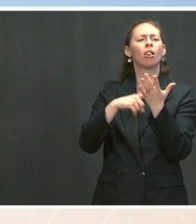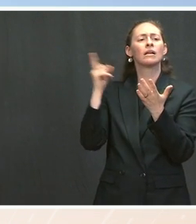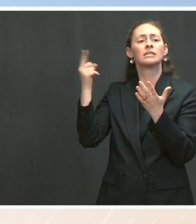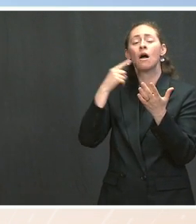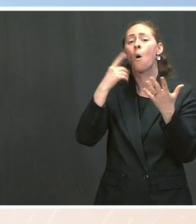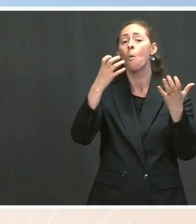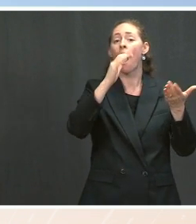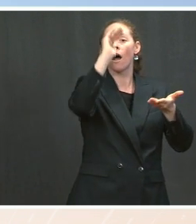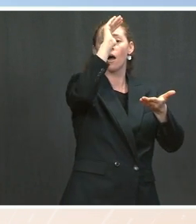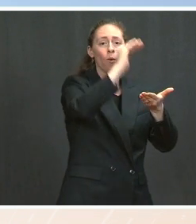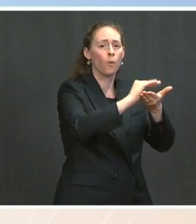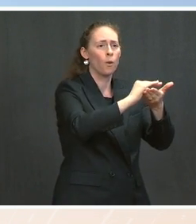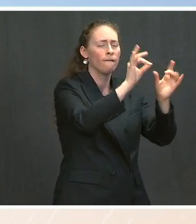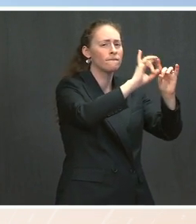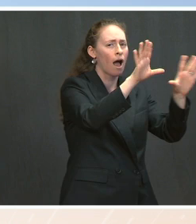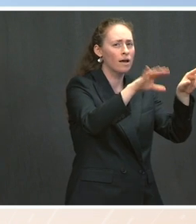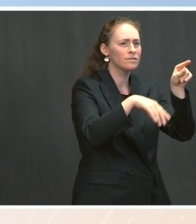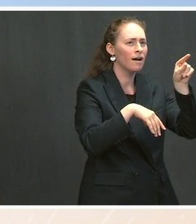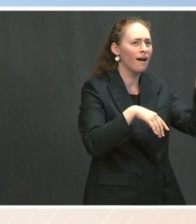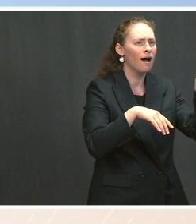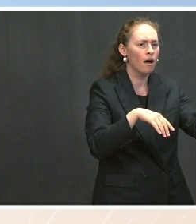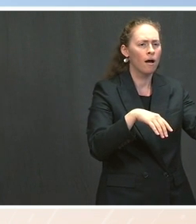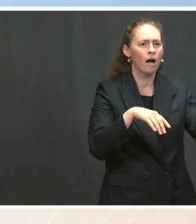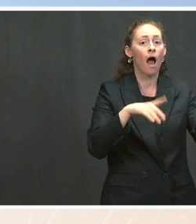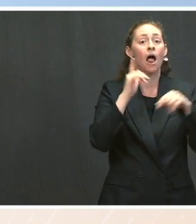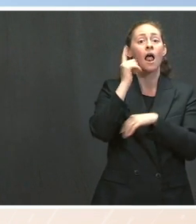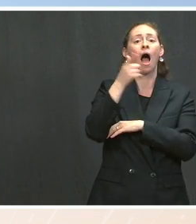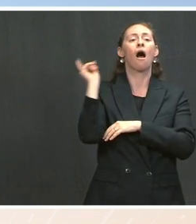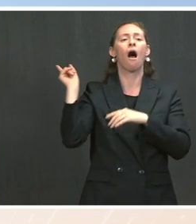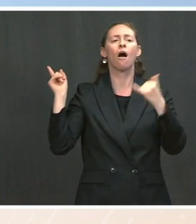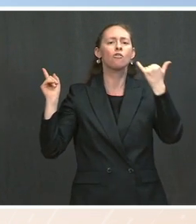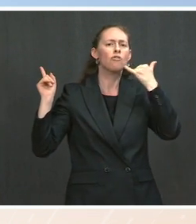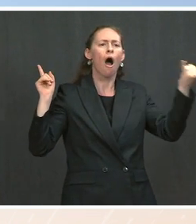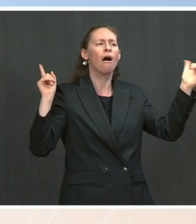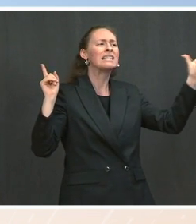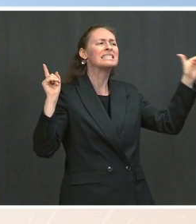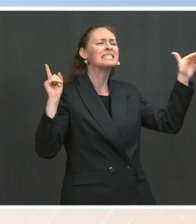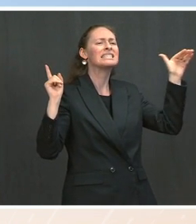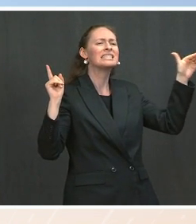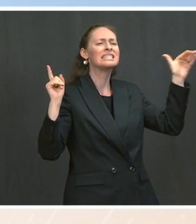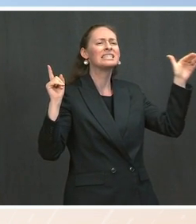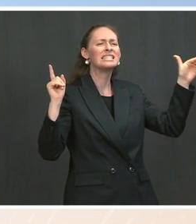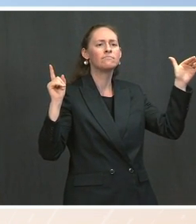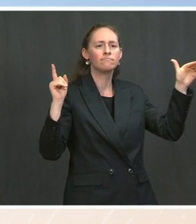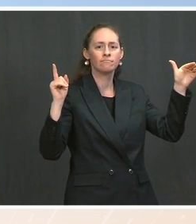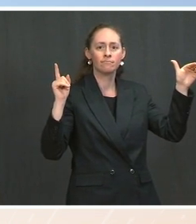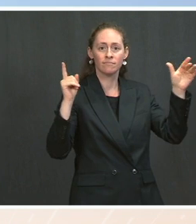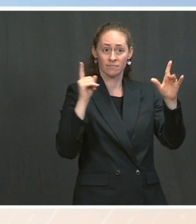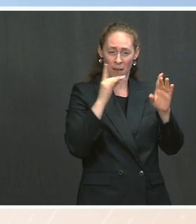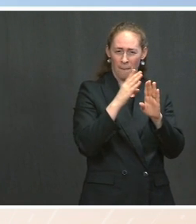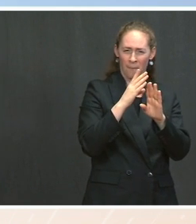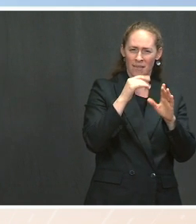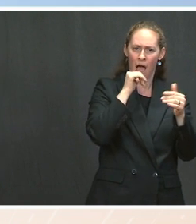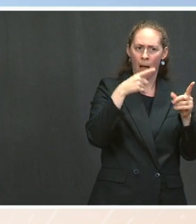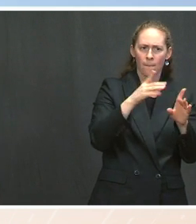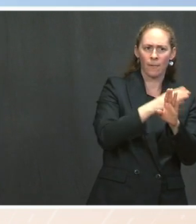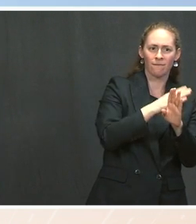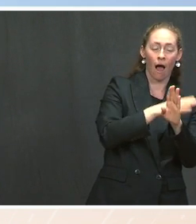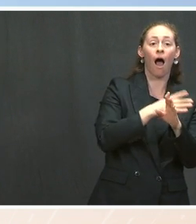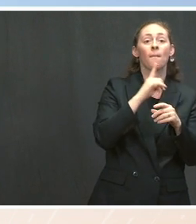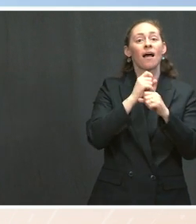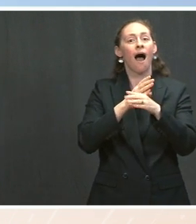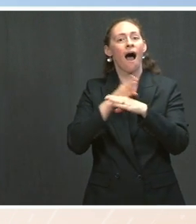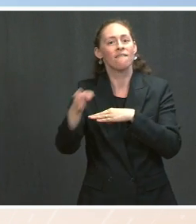in later phone calls urged a ceasefire. And that didn't happen until And there was a ceasefire last night, and he urged for a ceasefire